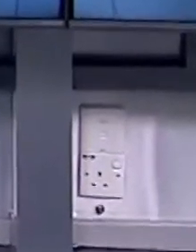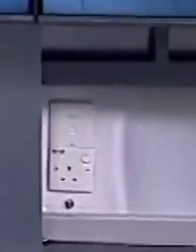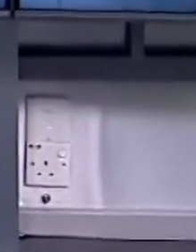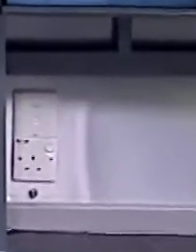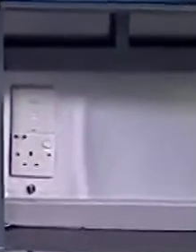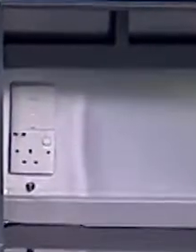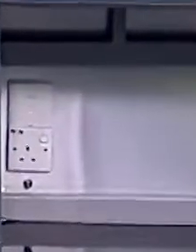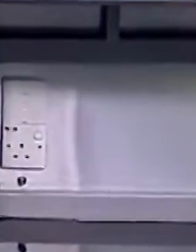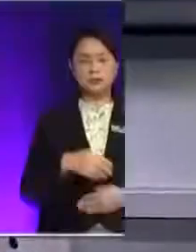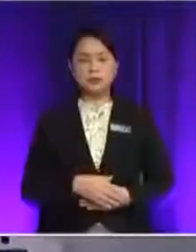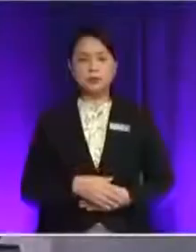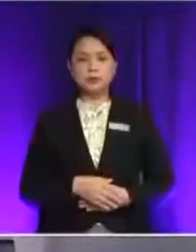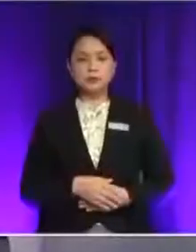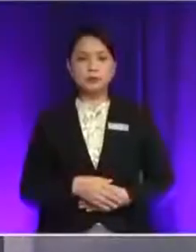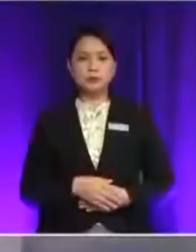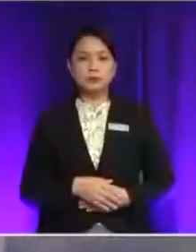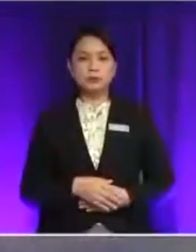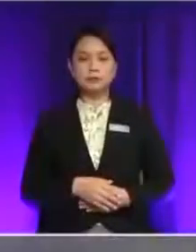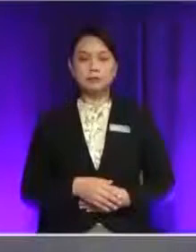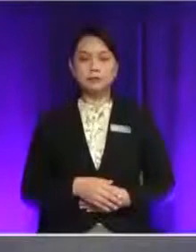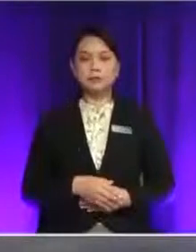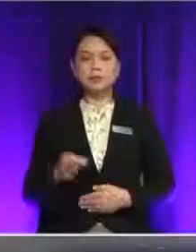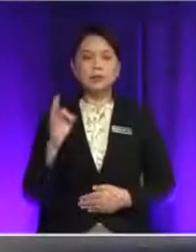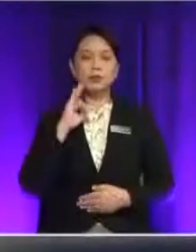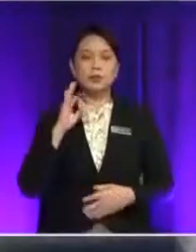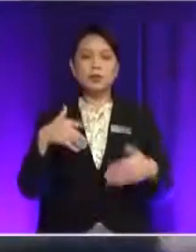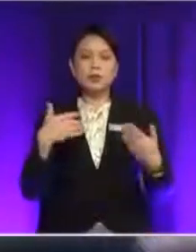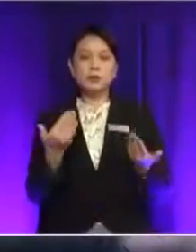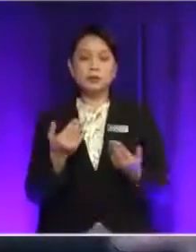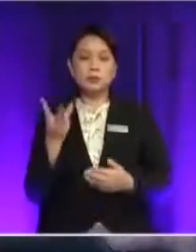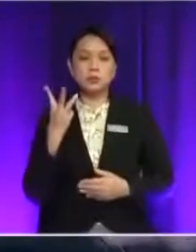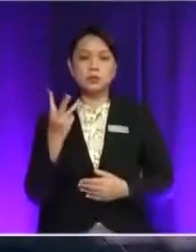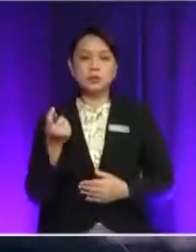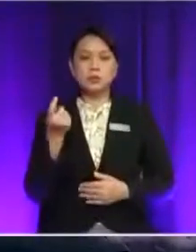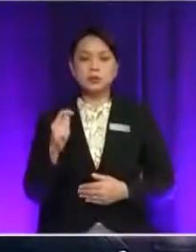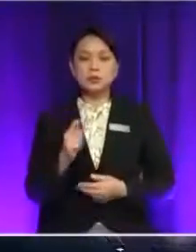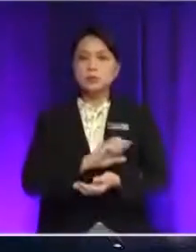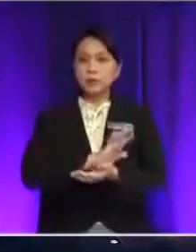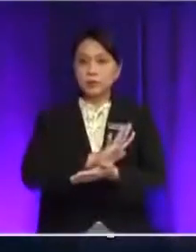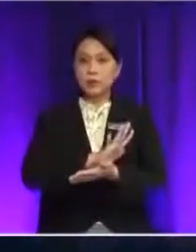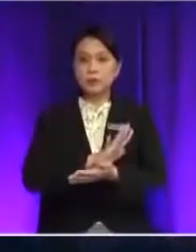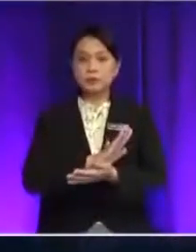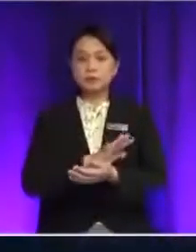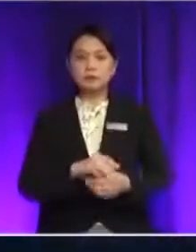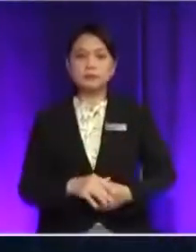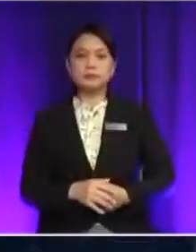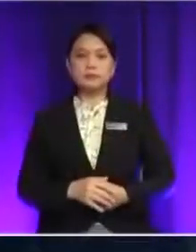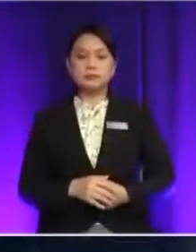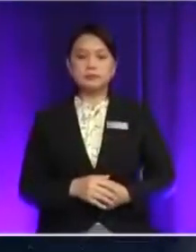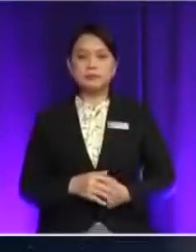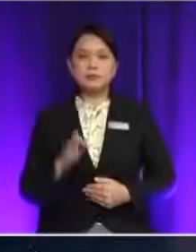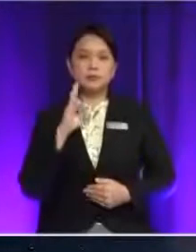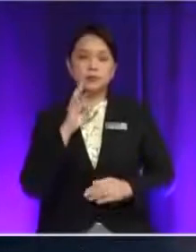Oh, Farah. Yeah. So, how was the movie? Oh, tell you seriously, I love the